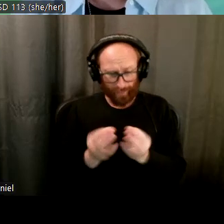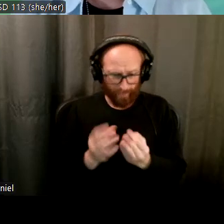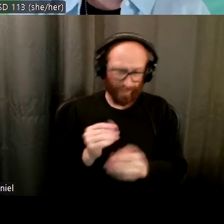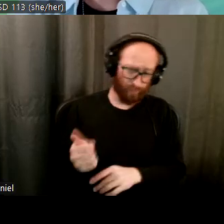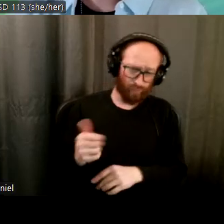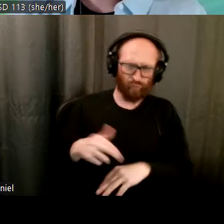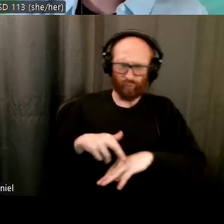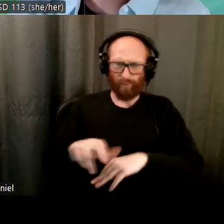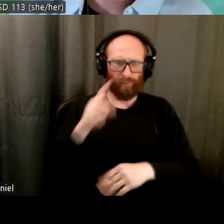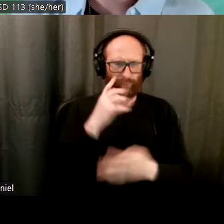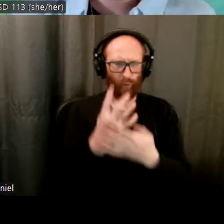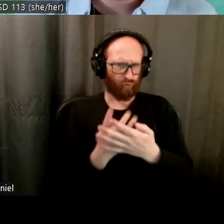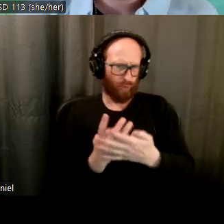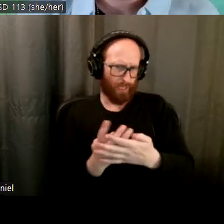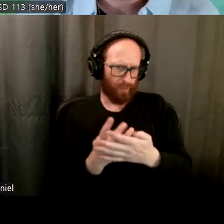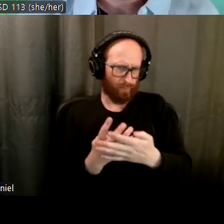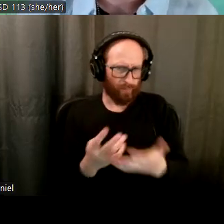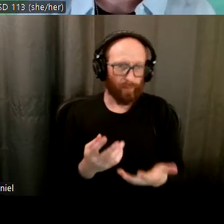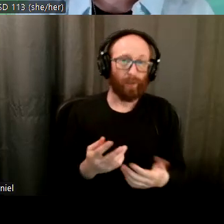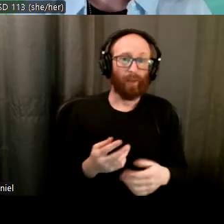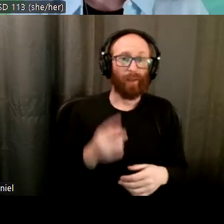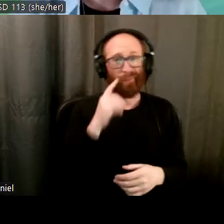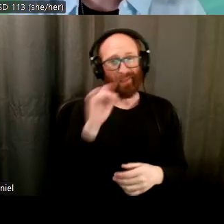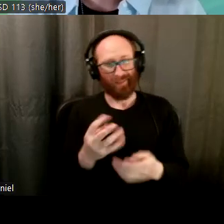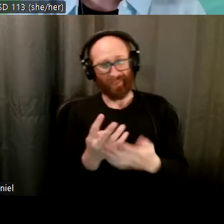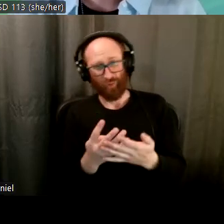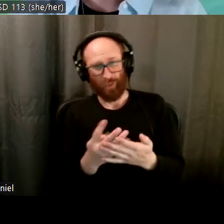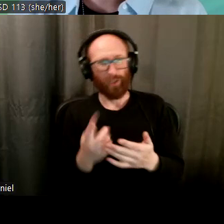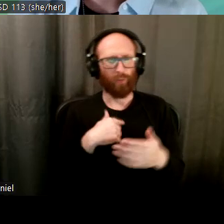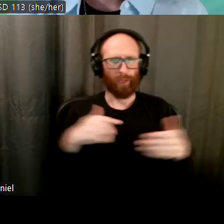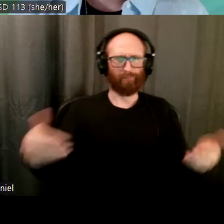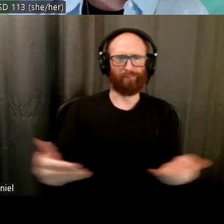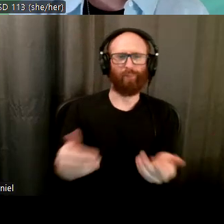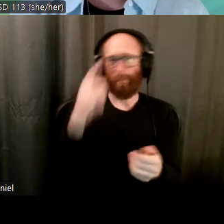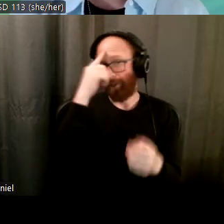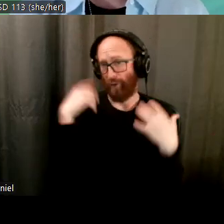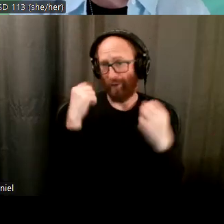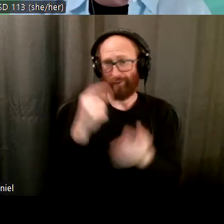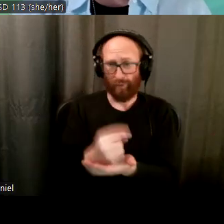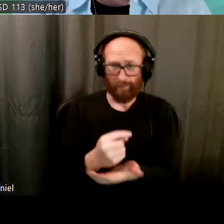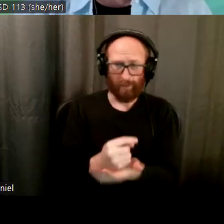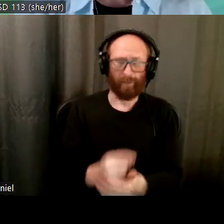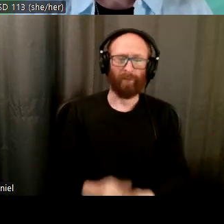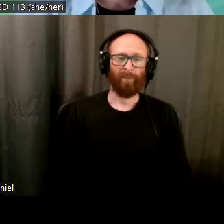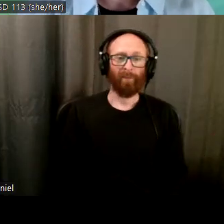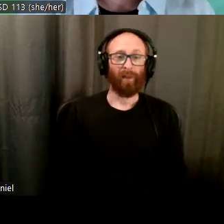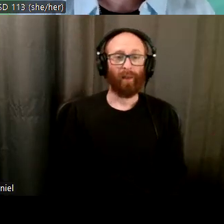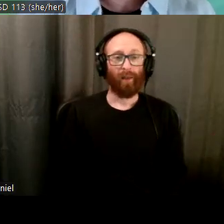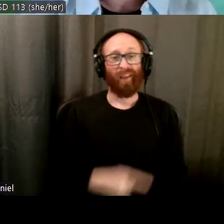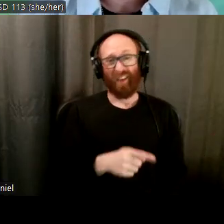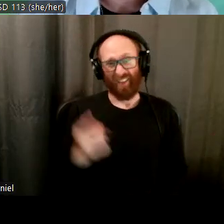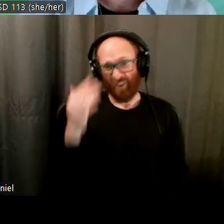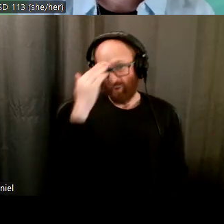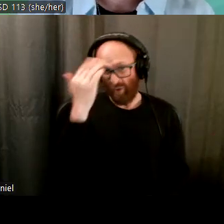So because of that screening, we did connect her with mental health treatment. And there's, as you know, a long wait